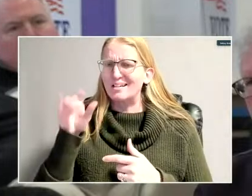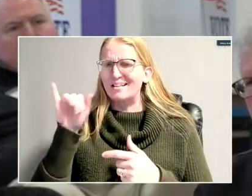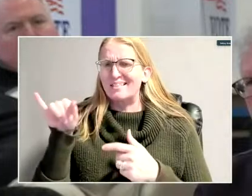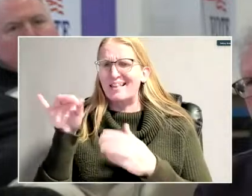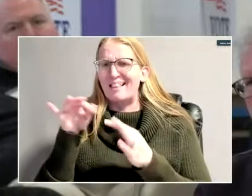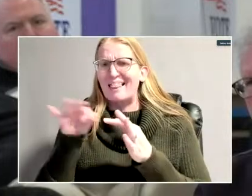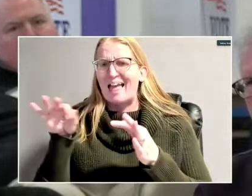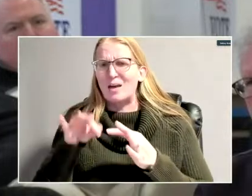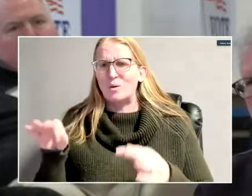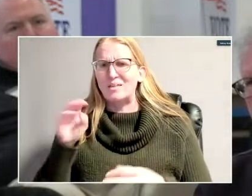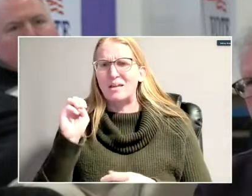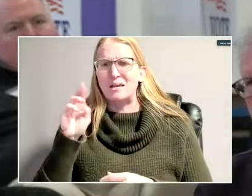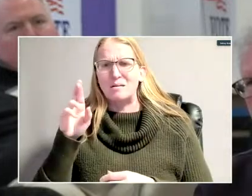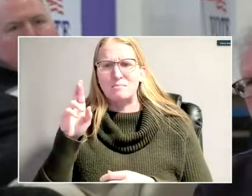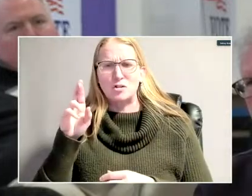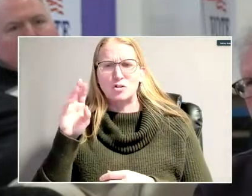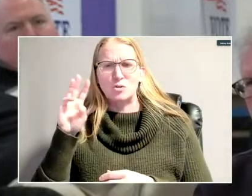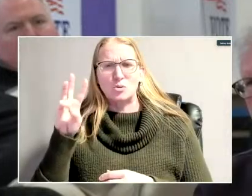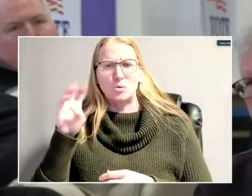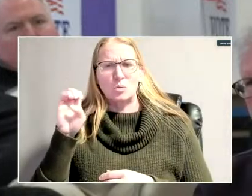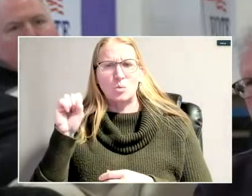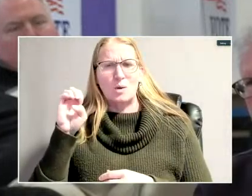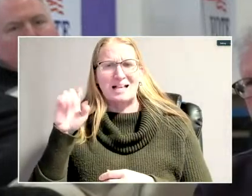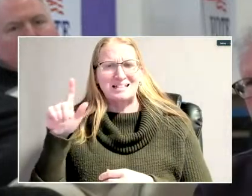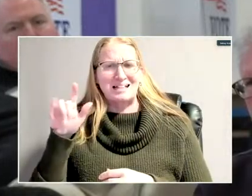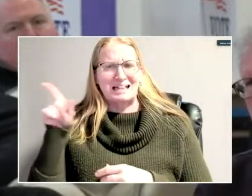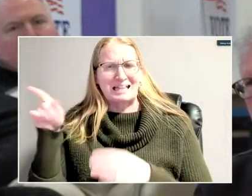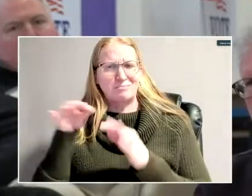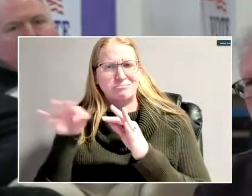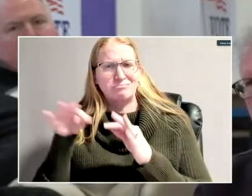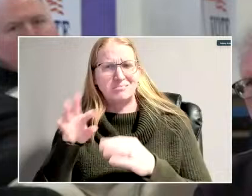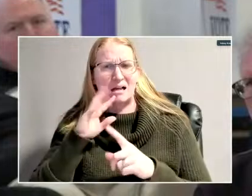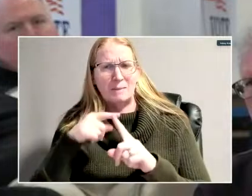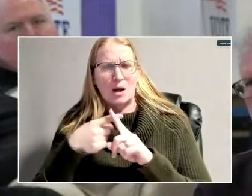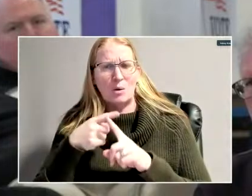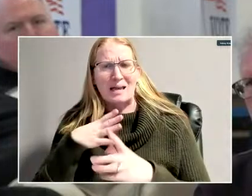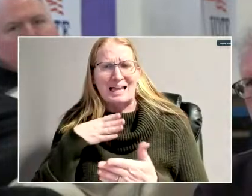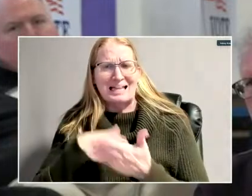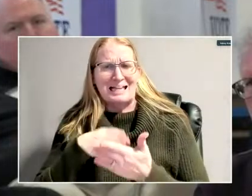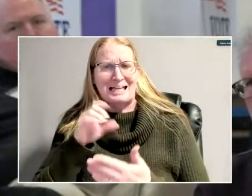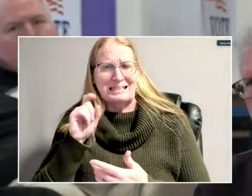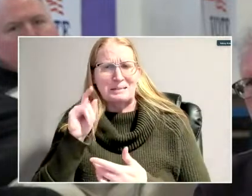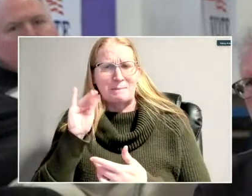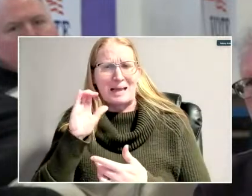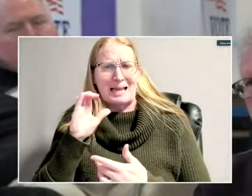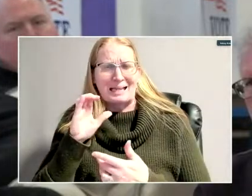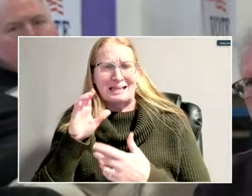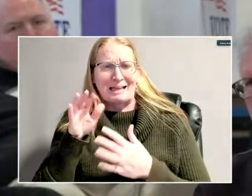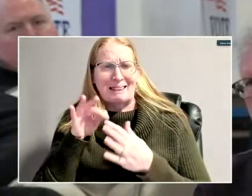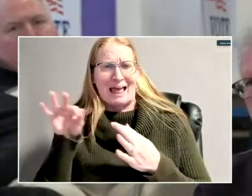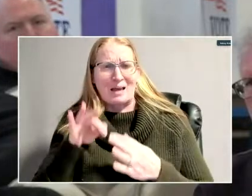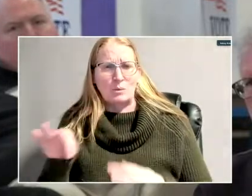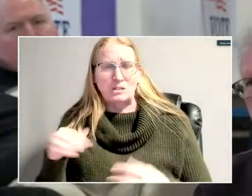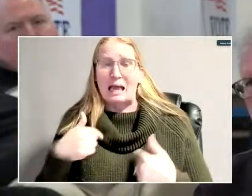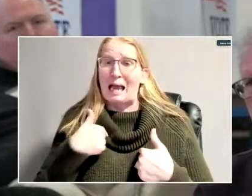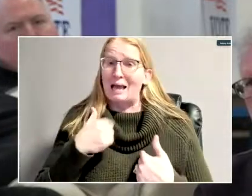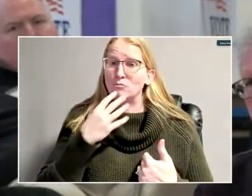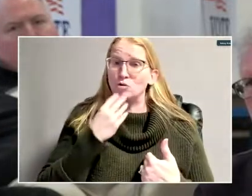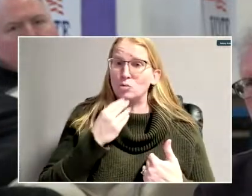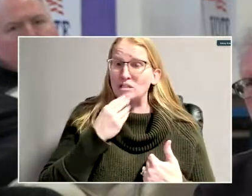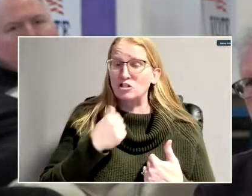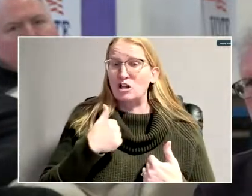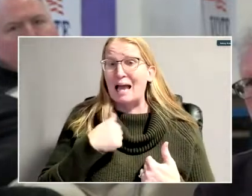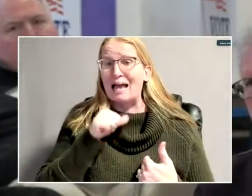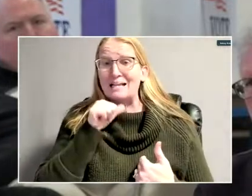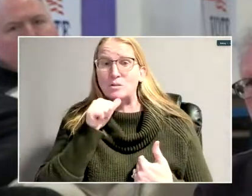Mr wesle used um I Jewish I I don't like being spoken for I don't